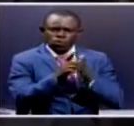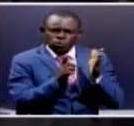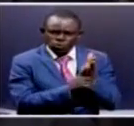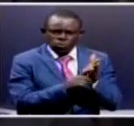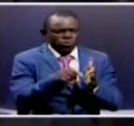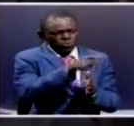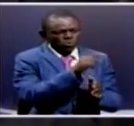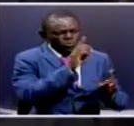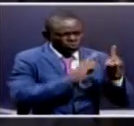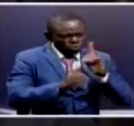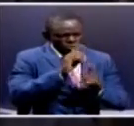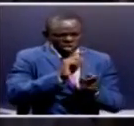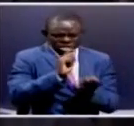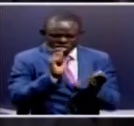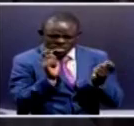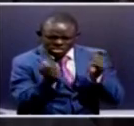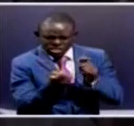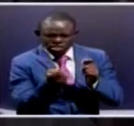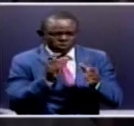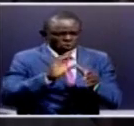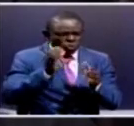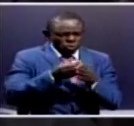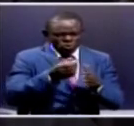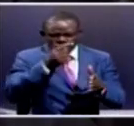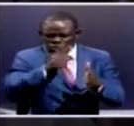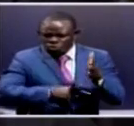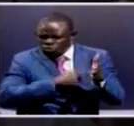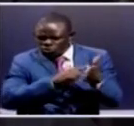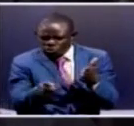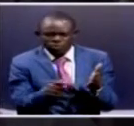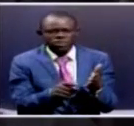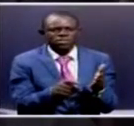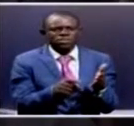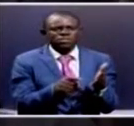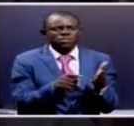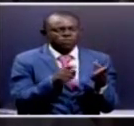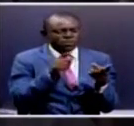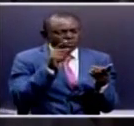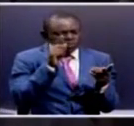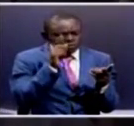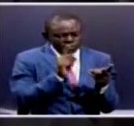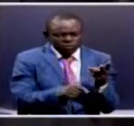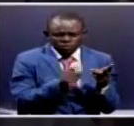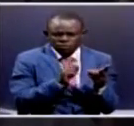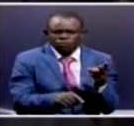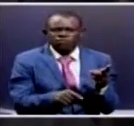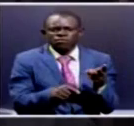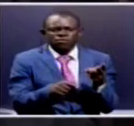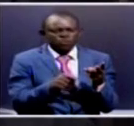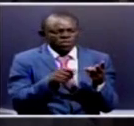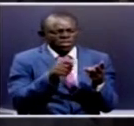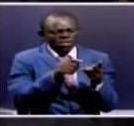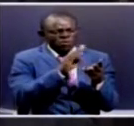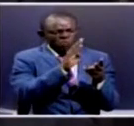to repeal, to amend the Public Order Bill in the form in which it is. The bills of all